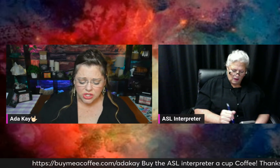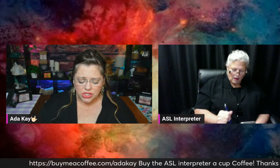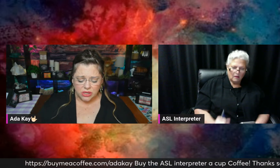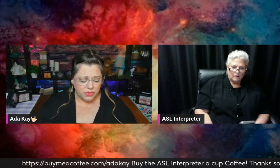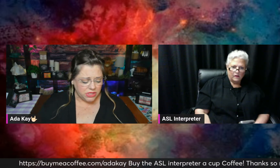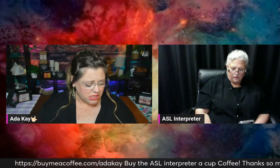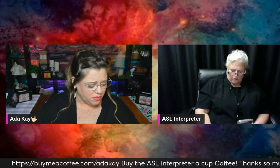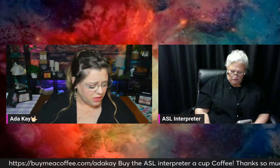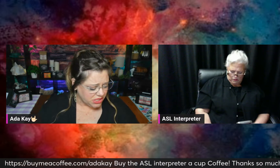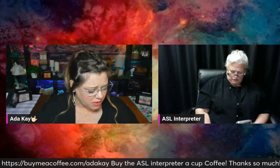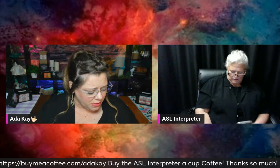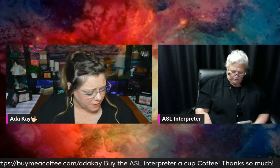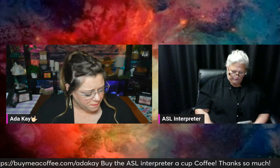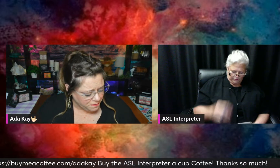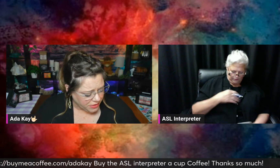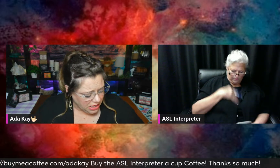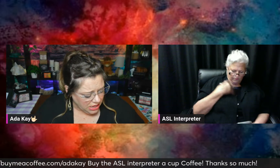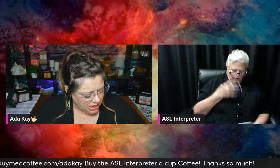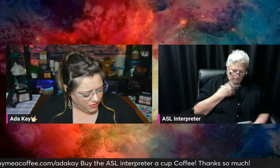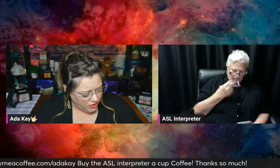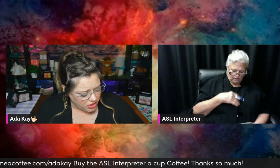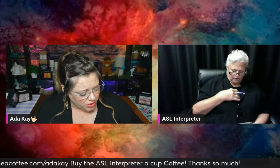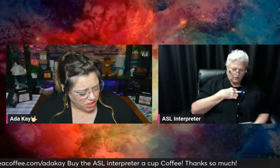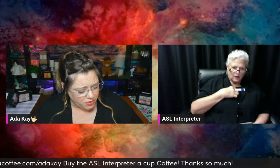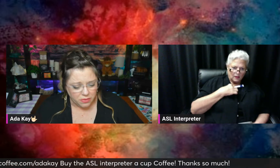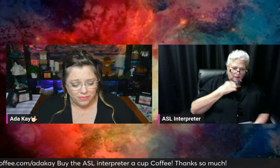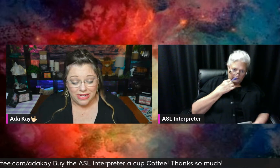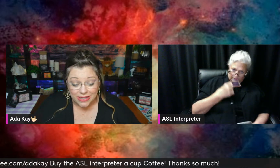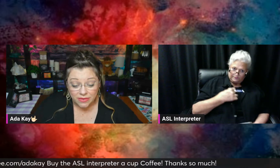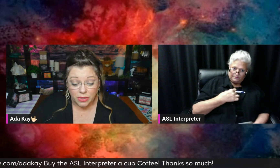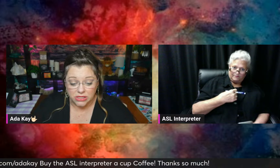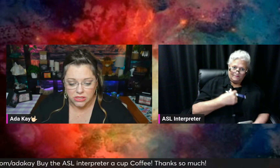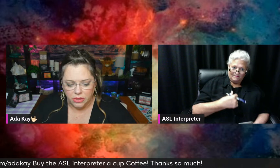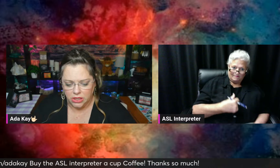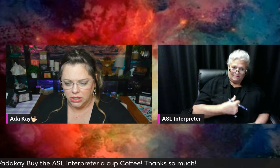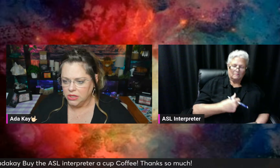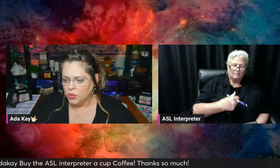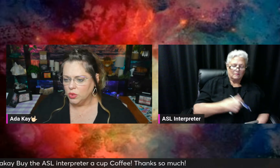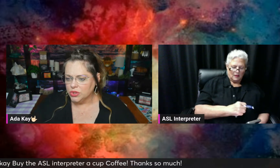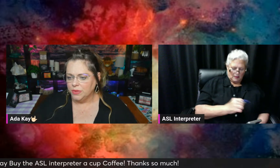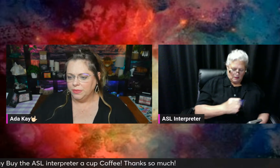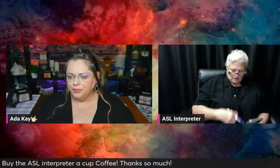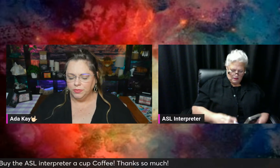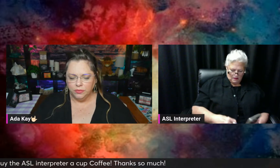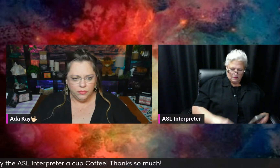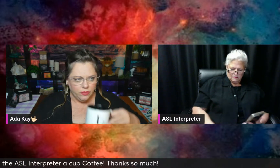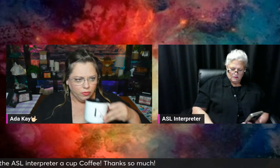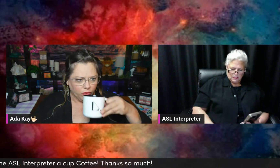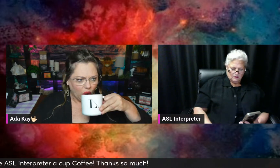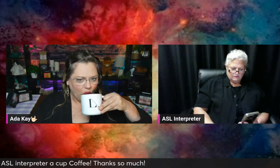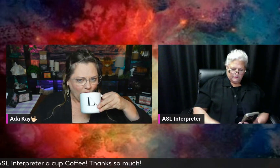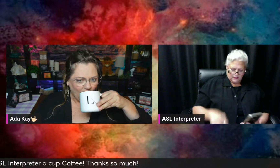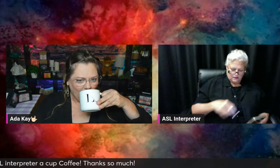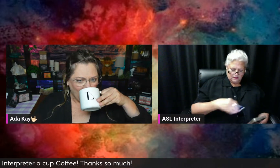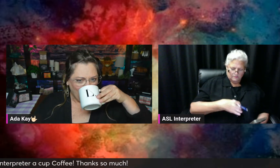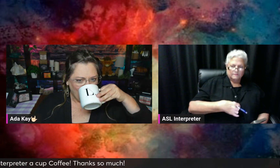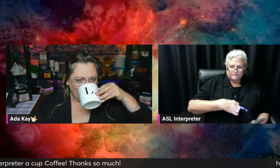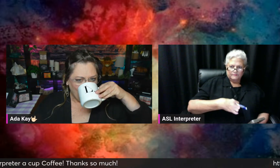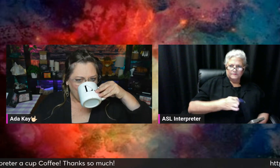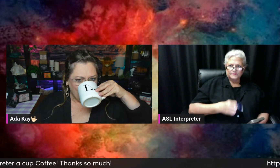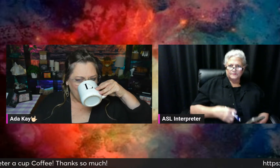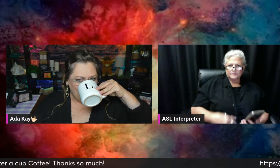days it just upsets my stomach. And if I don't keep something in my stomach, it gets worse. Oh, I know that